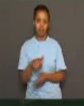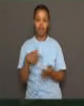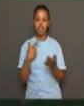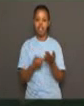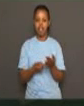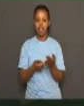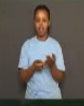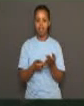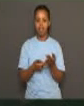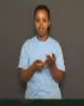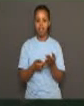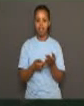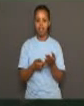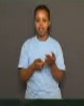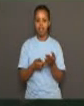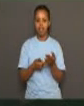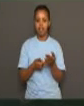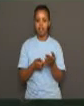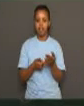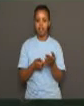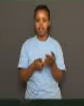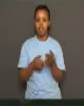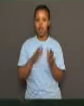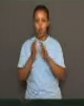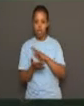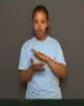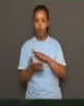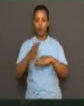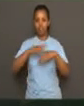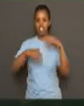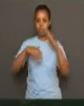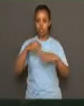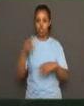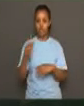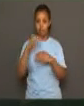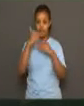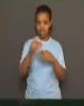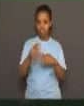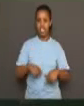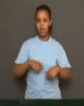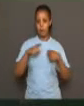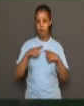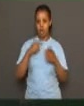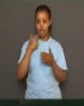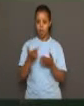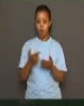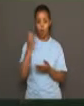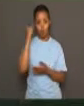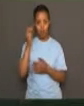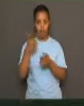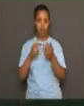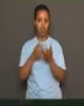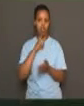This is where the term survival of the fittest was created. The members of a species that